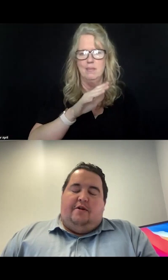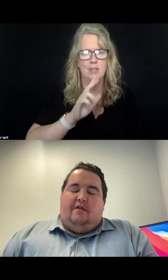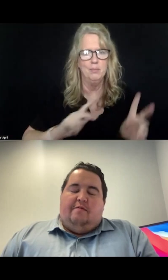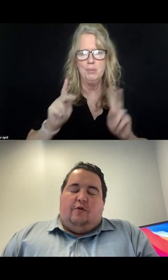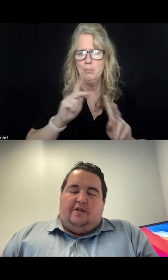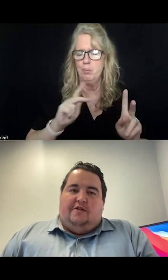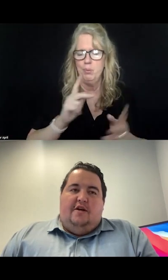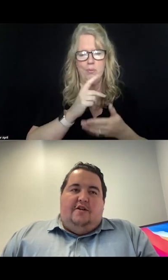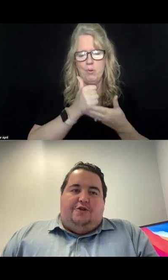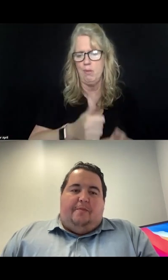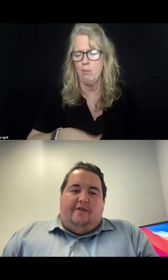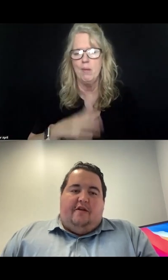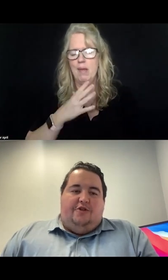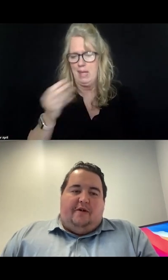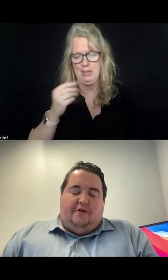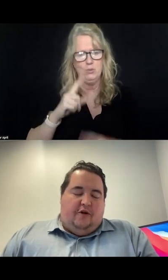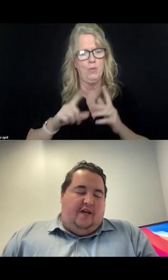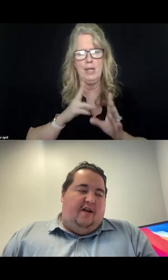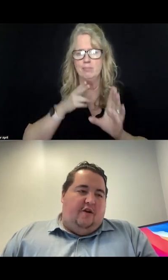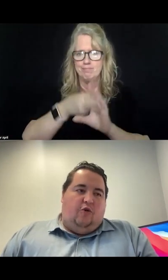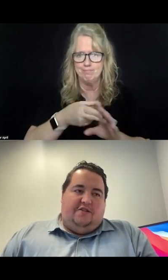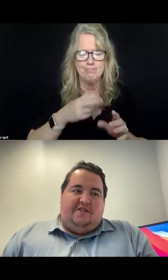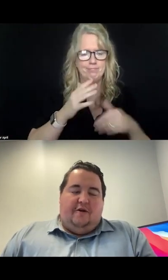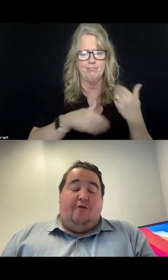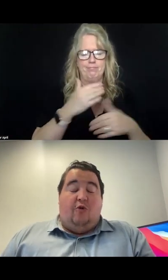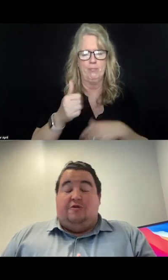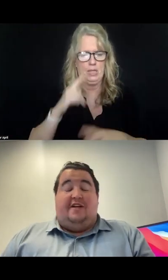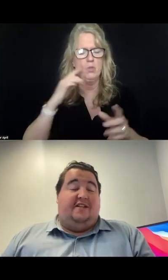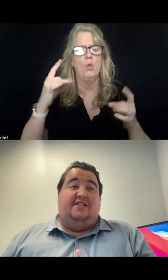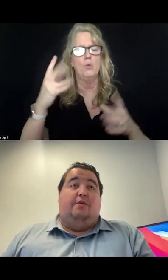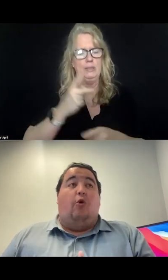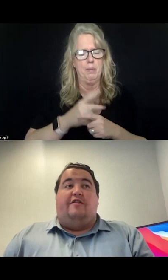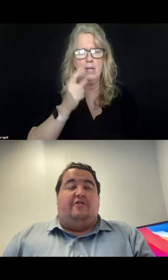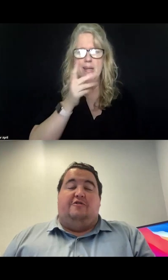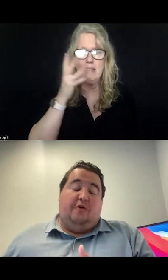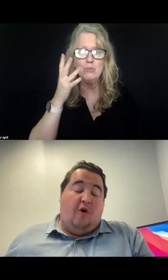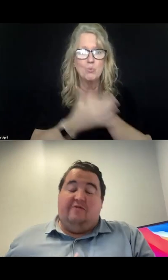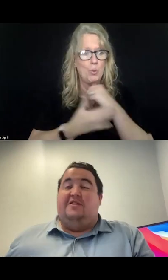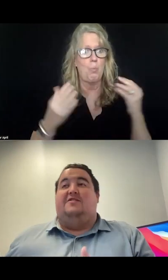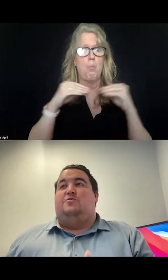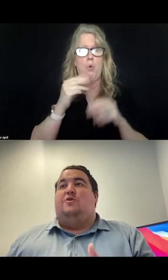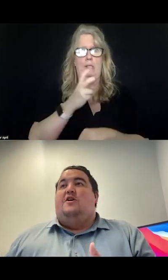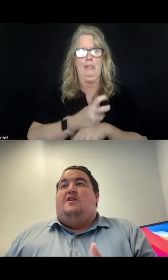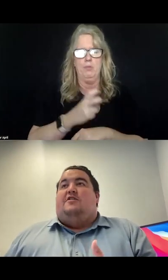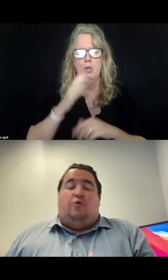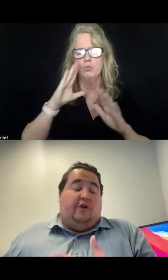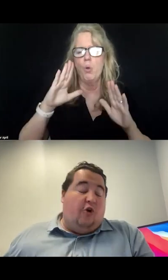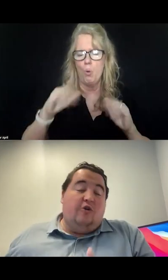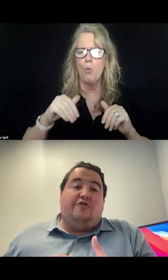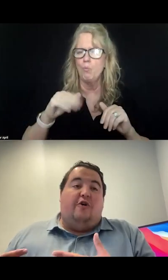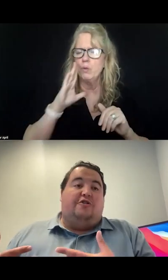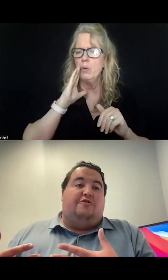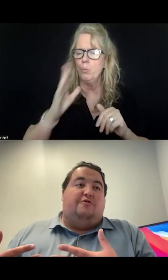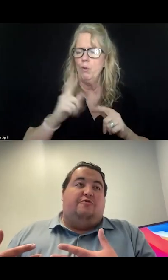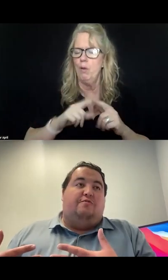they've been quick to jump on the train. And I know crisis care in a rural setting is even more difficult. So hopefully this will